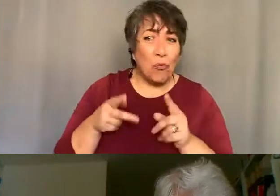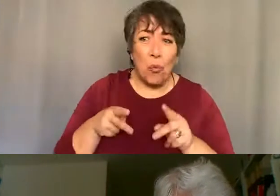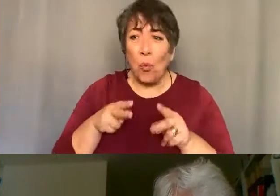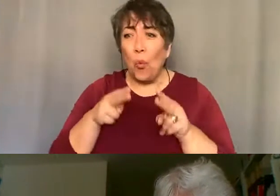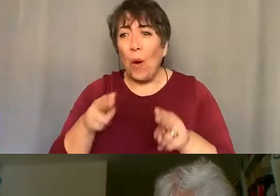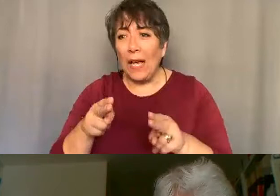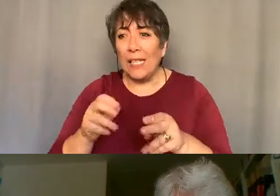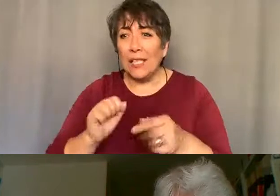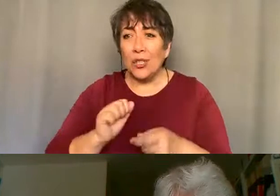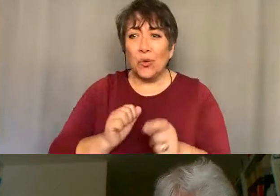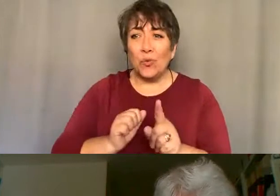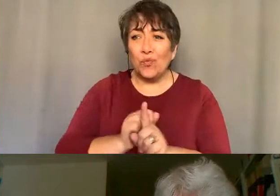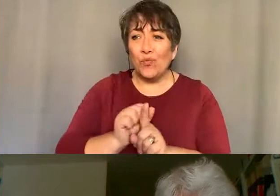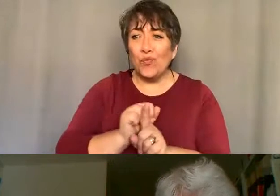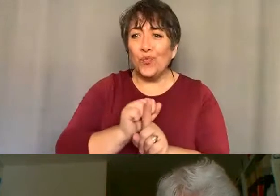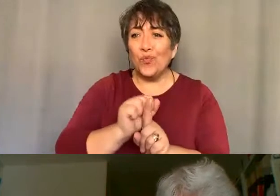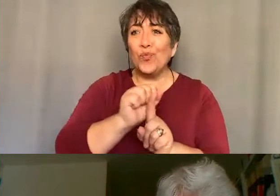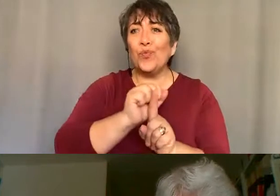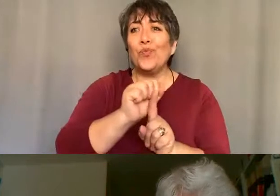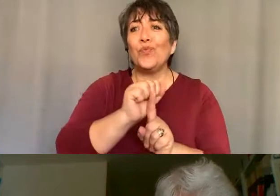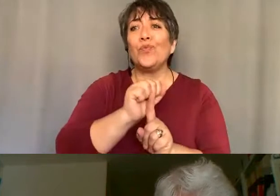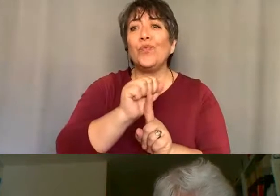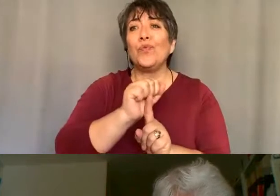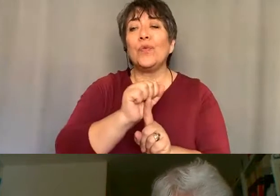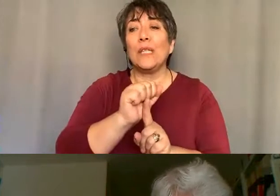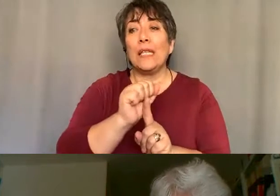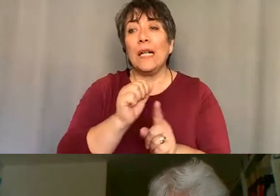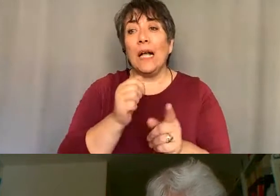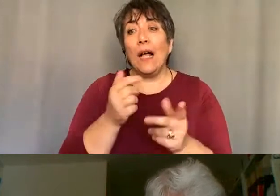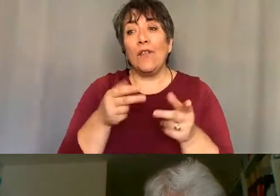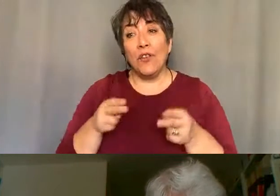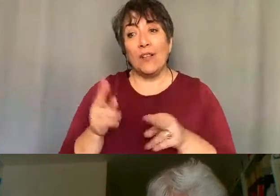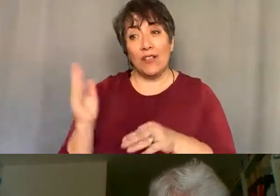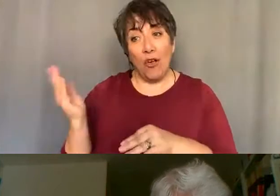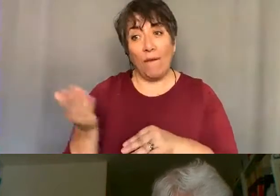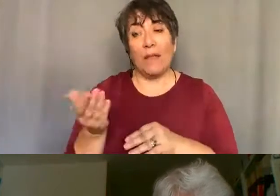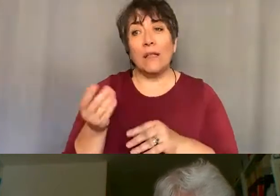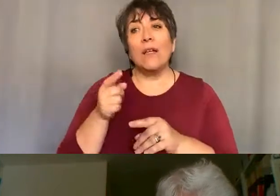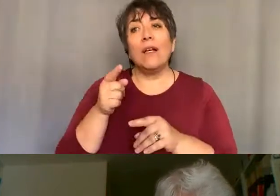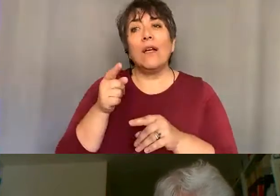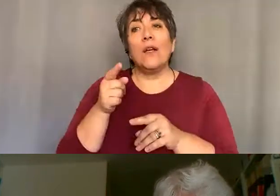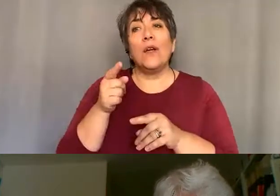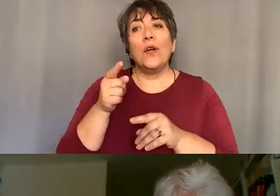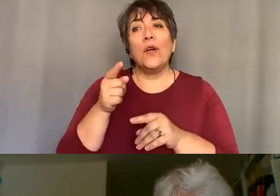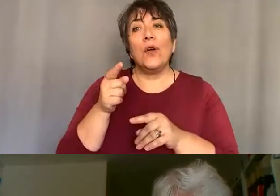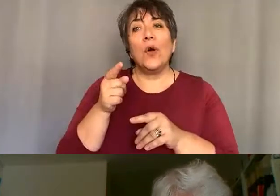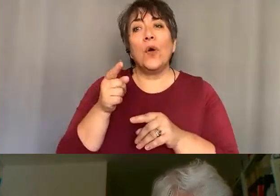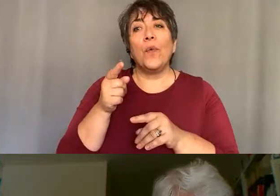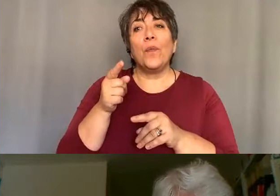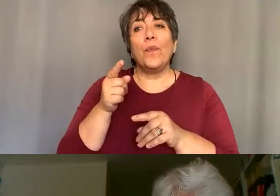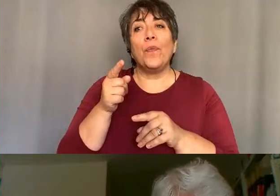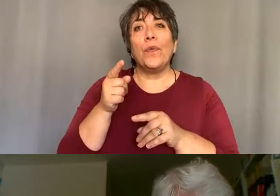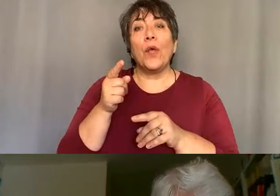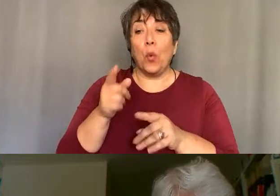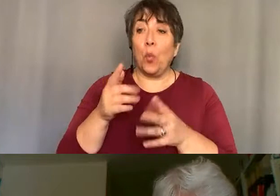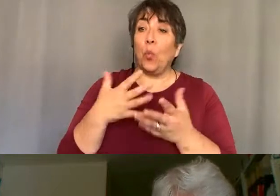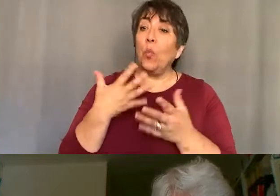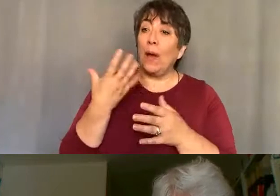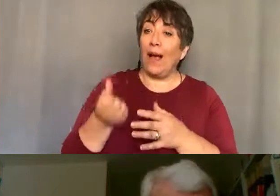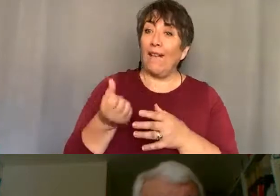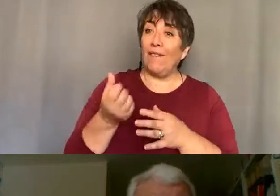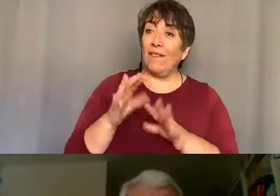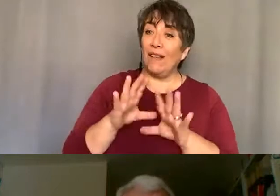doing behind the scenes, not only are we delivering the service that we are to patients, but as I mentioned, there's a whole team of